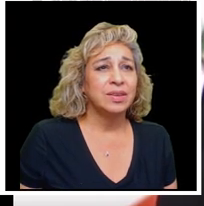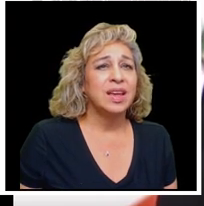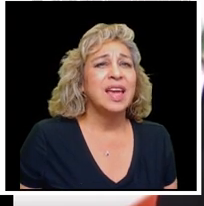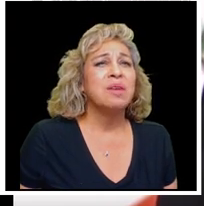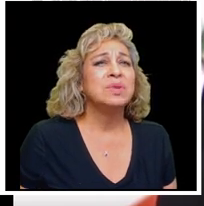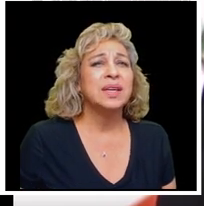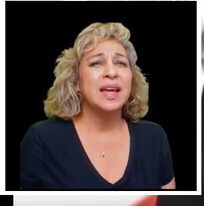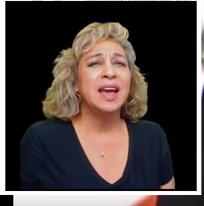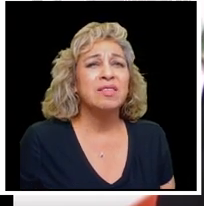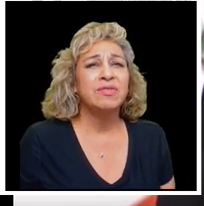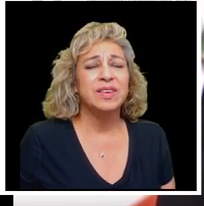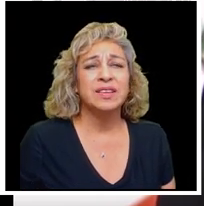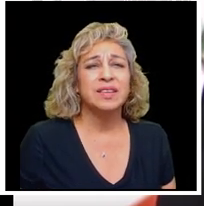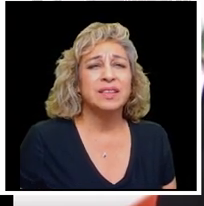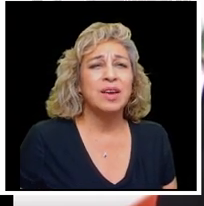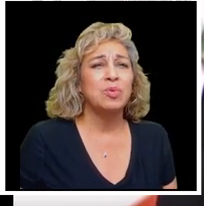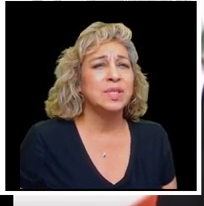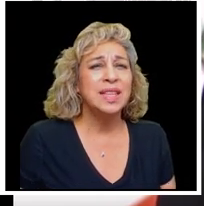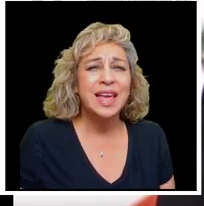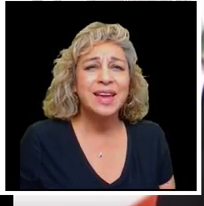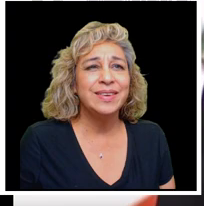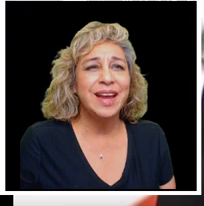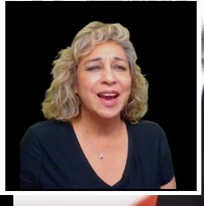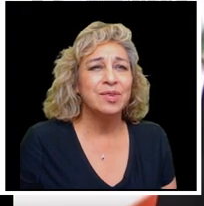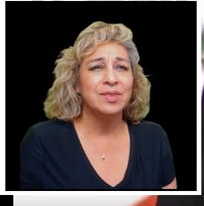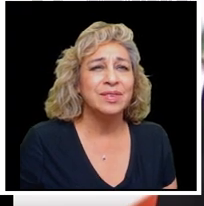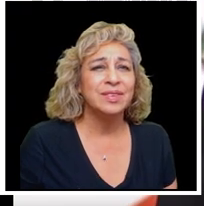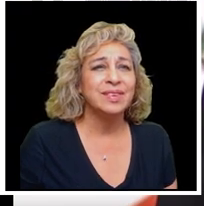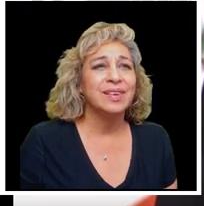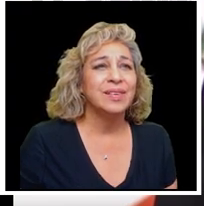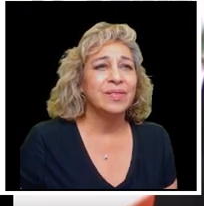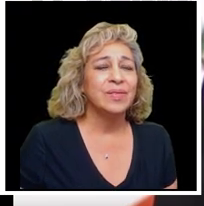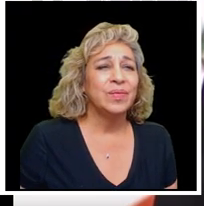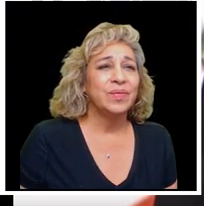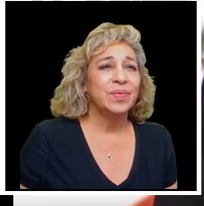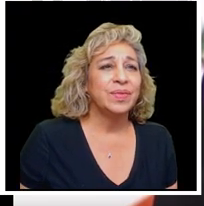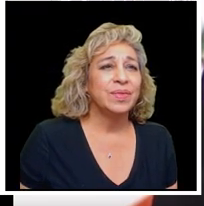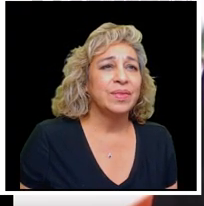it was an elephant that was laying down